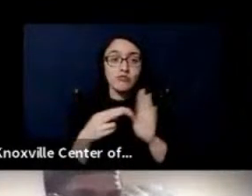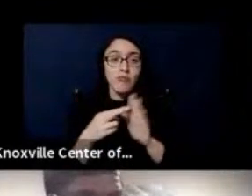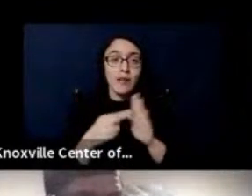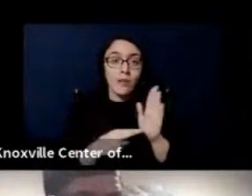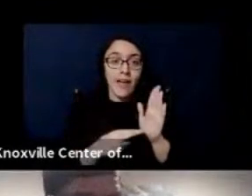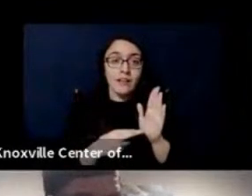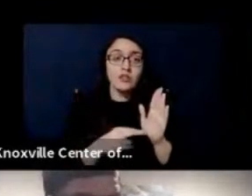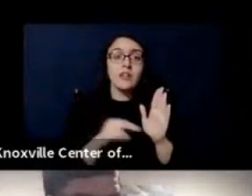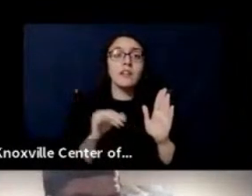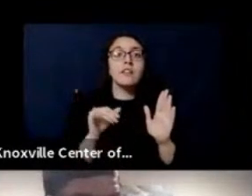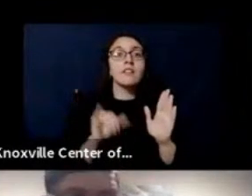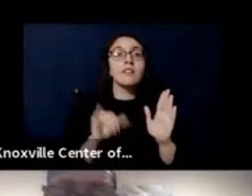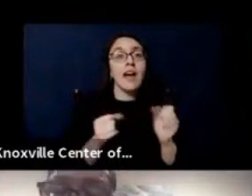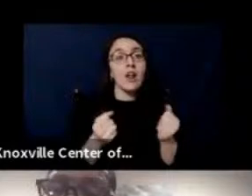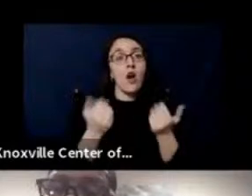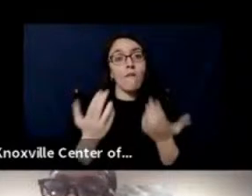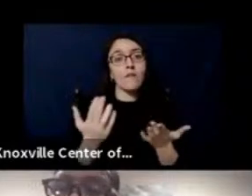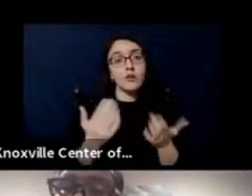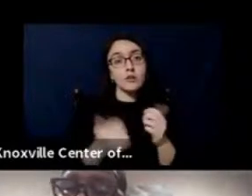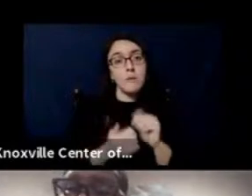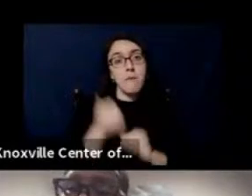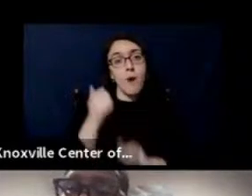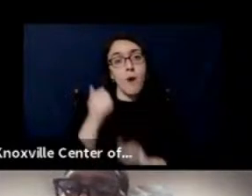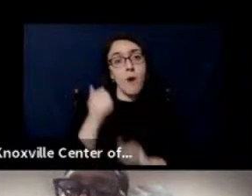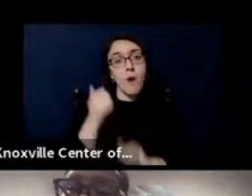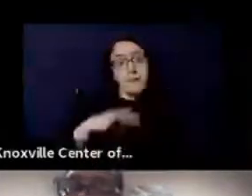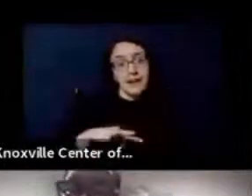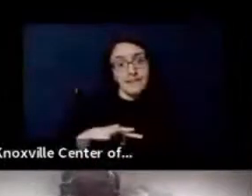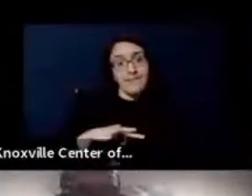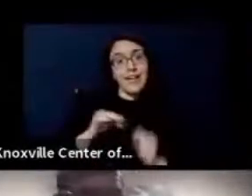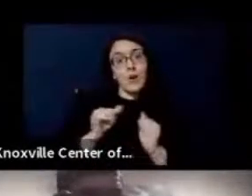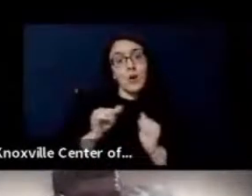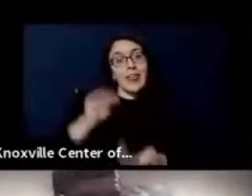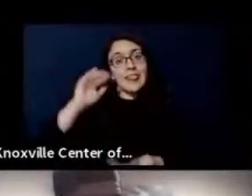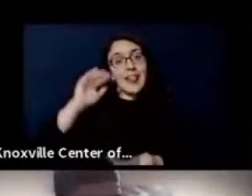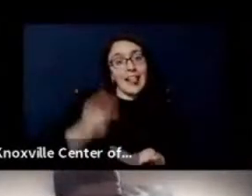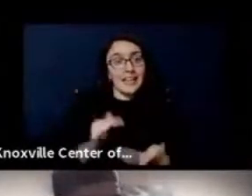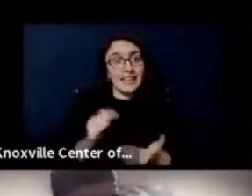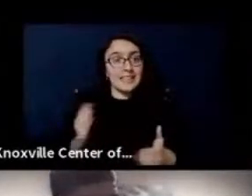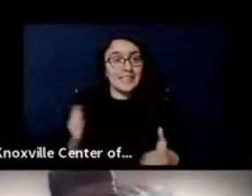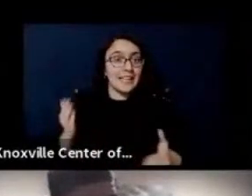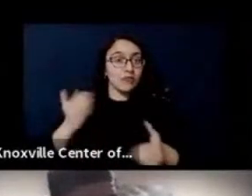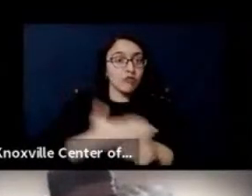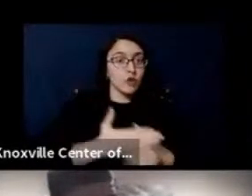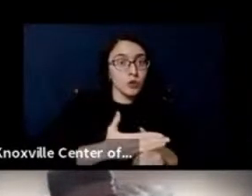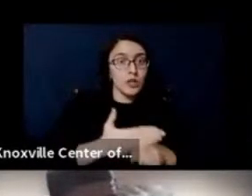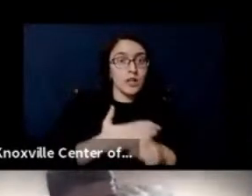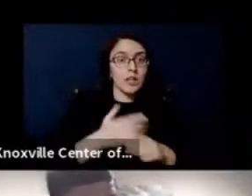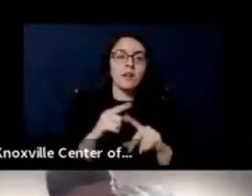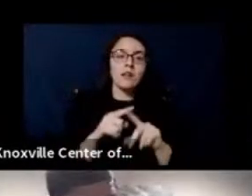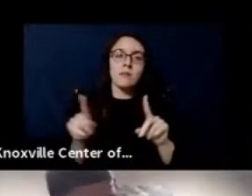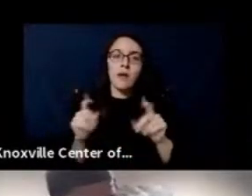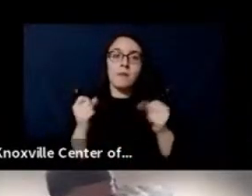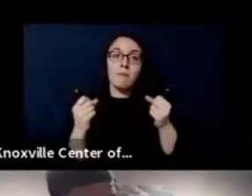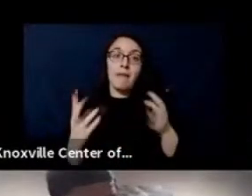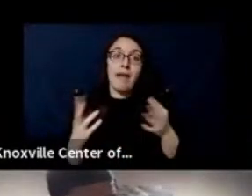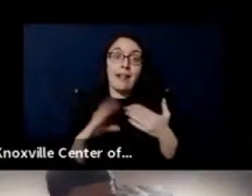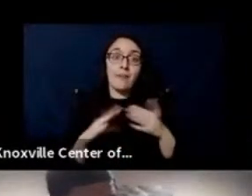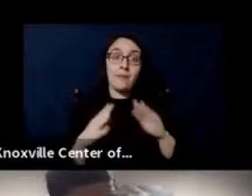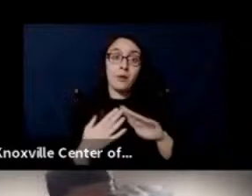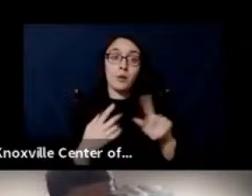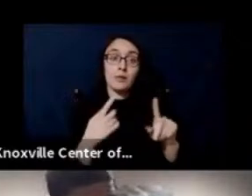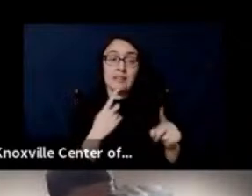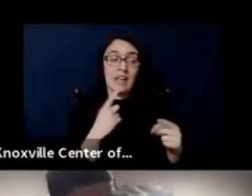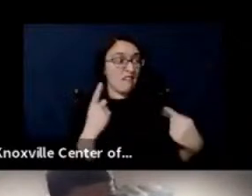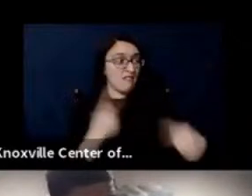the greatest amount of benefit with the least amount of intrusion. And of course, there are many in the community that would argue with that and say this is a